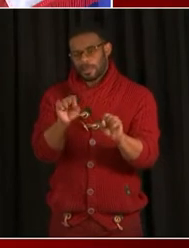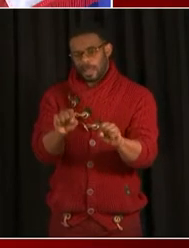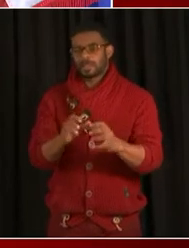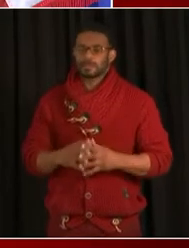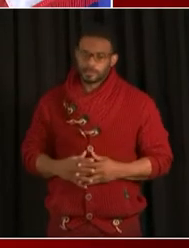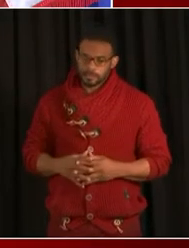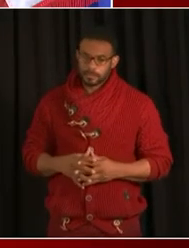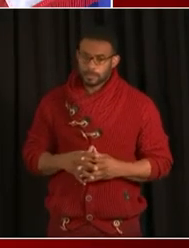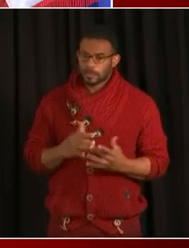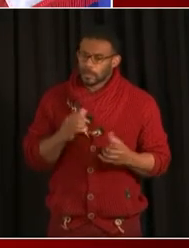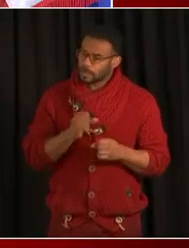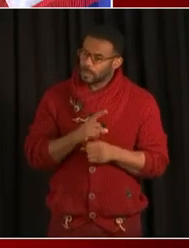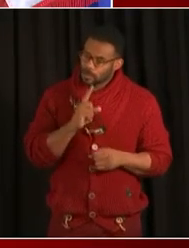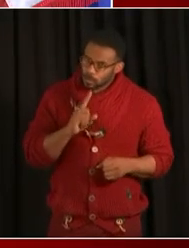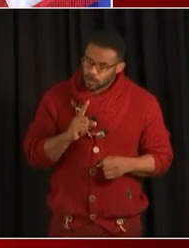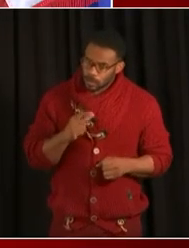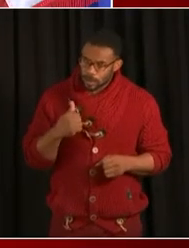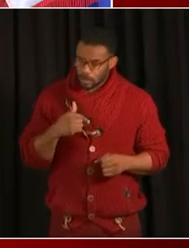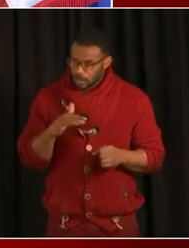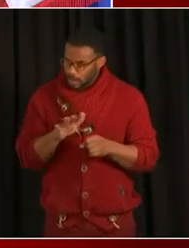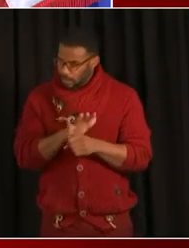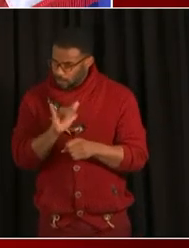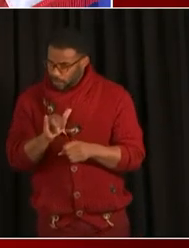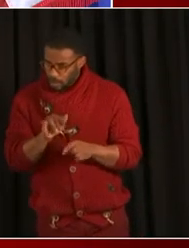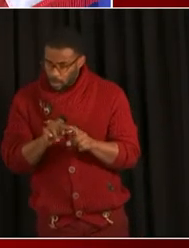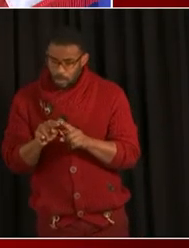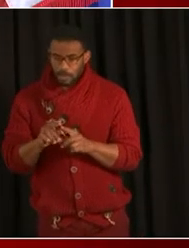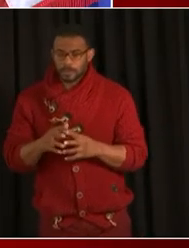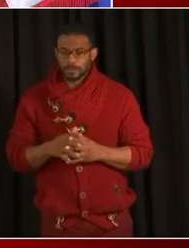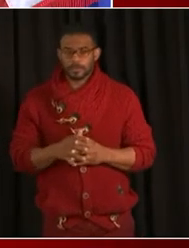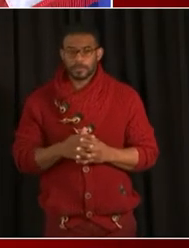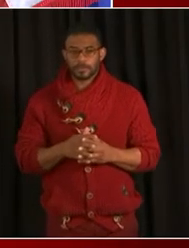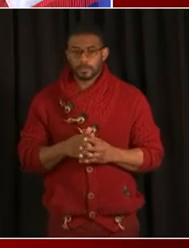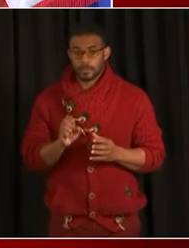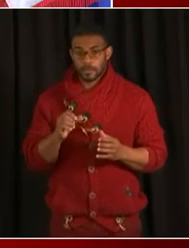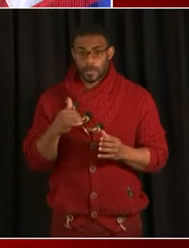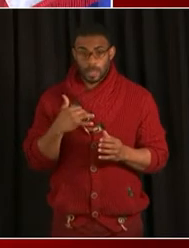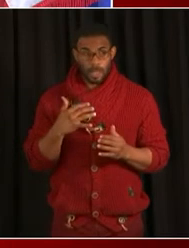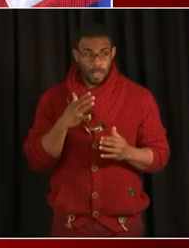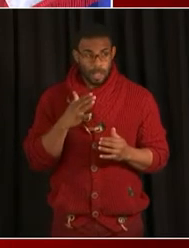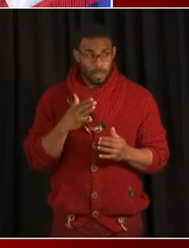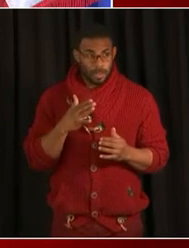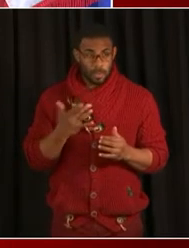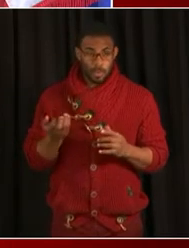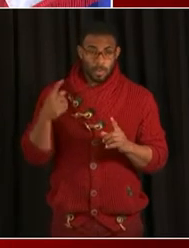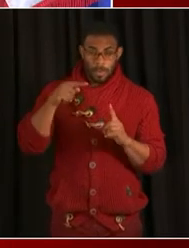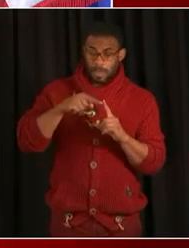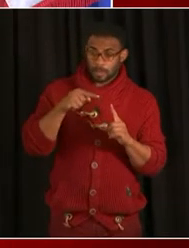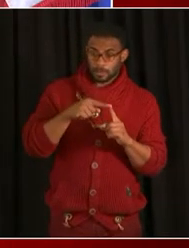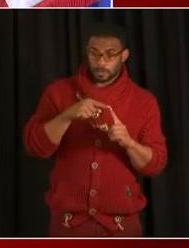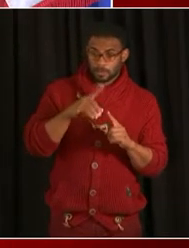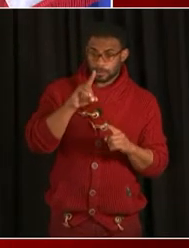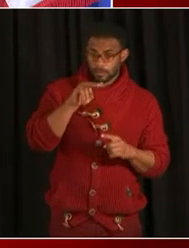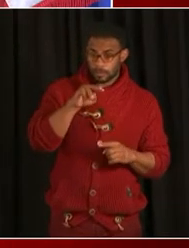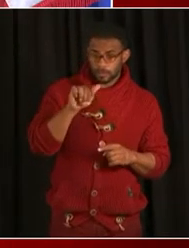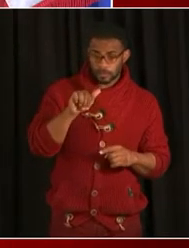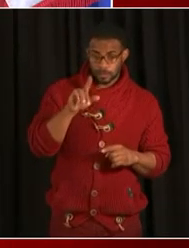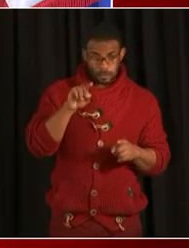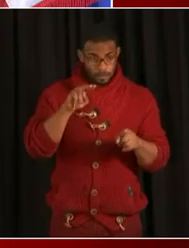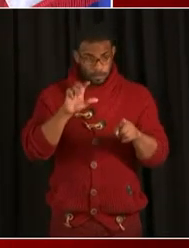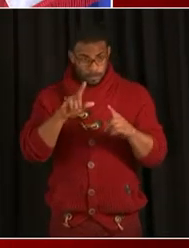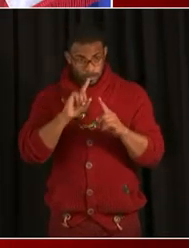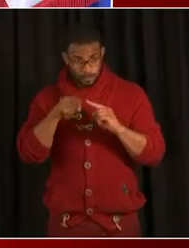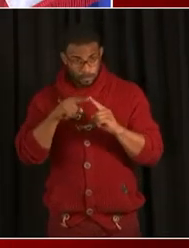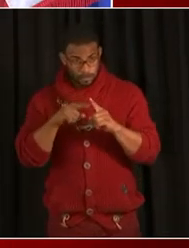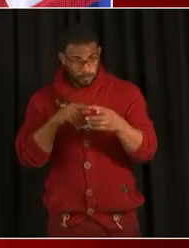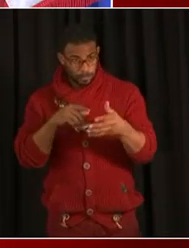that as possible. So I wanted to make sure that we covered that as well. So I'll go back to Donna. So Donna,